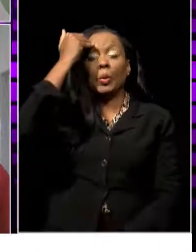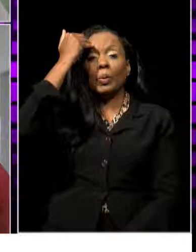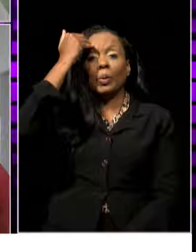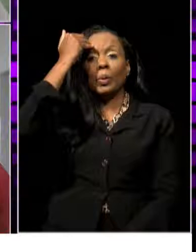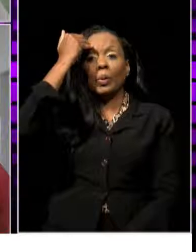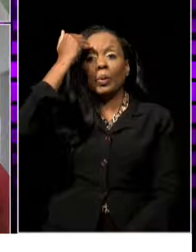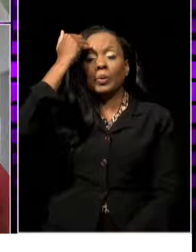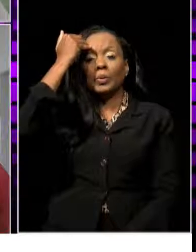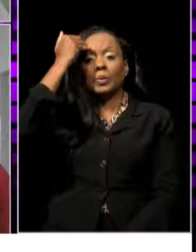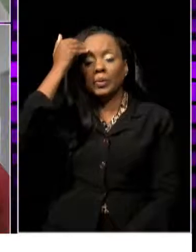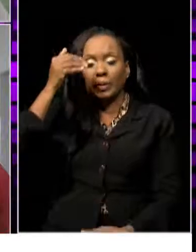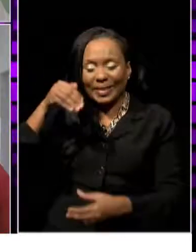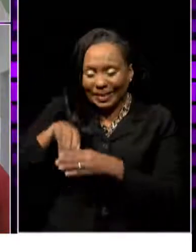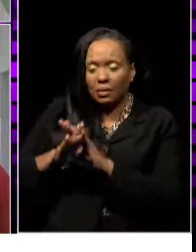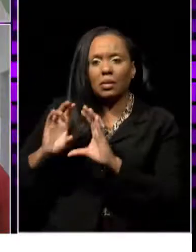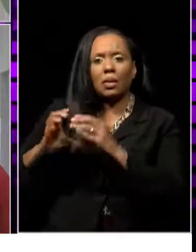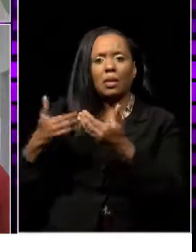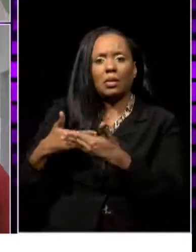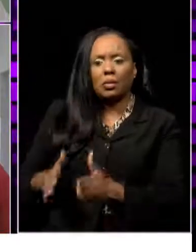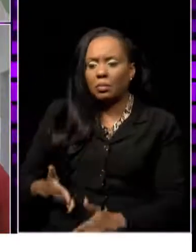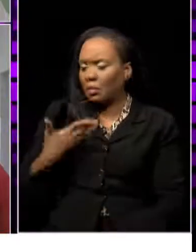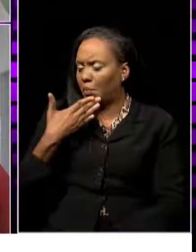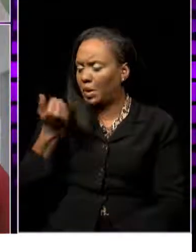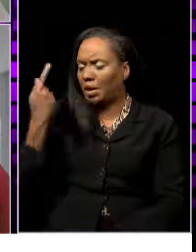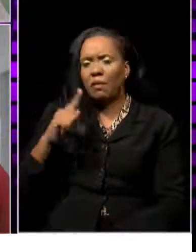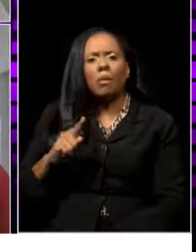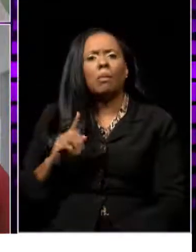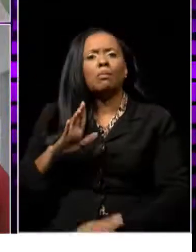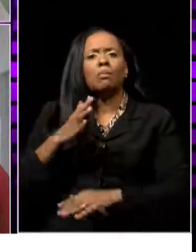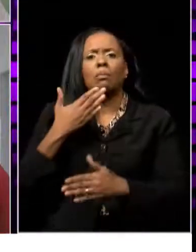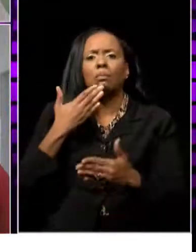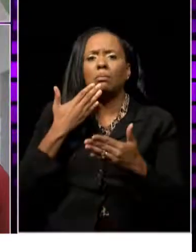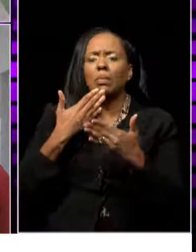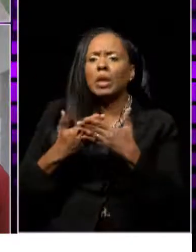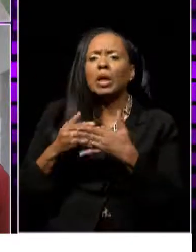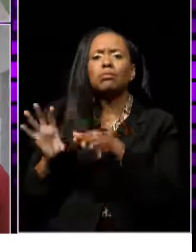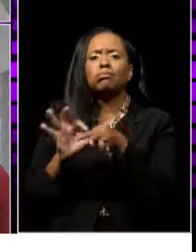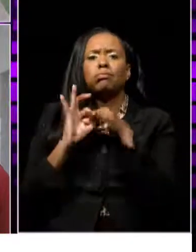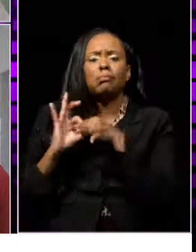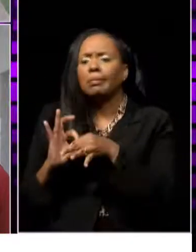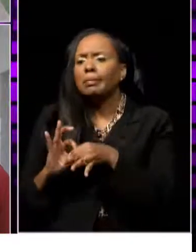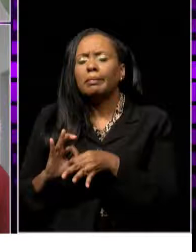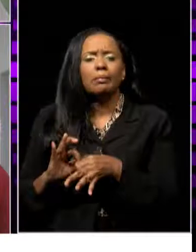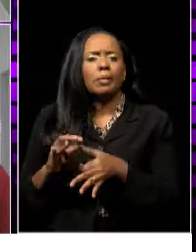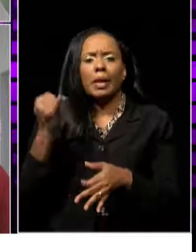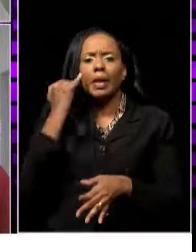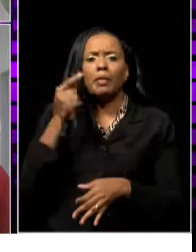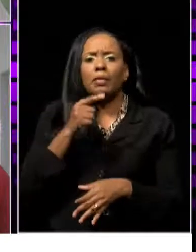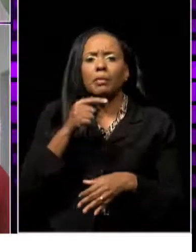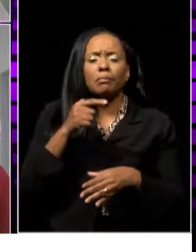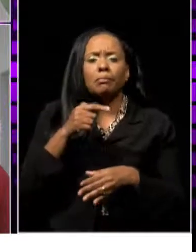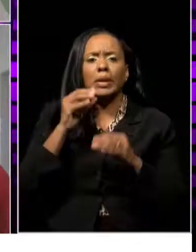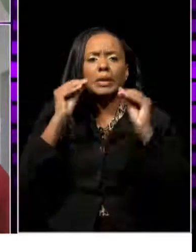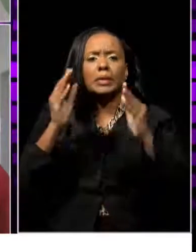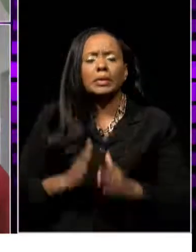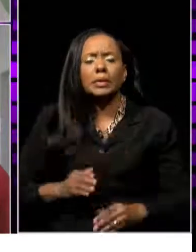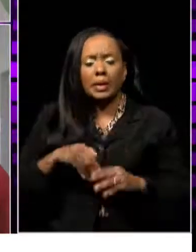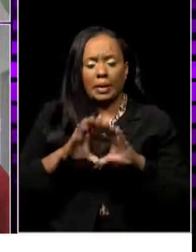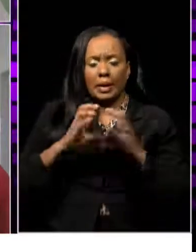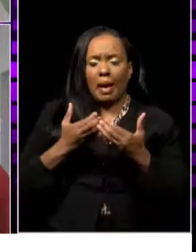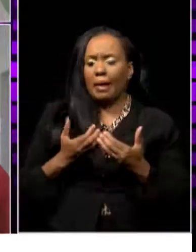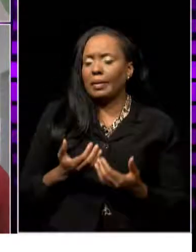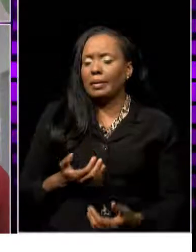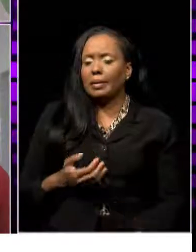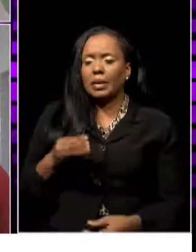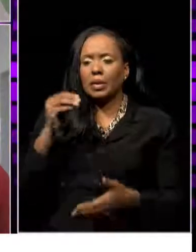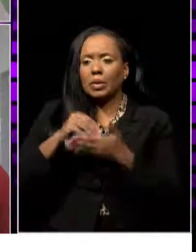forming relationships very easily, because the student could just come to your desk as a teacher and ask you for a moment